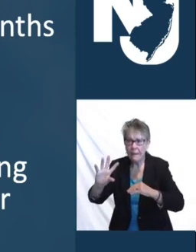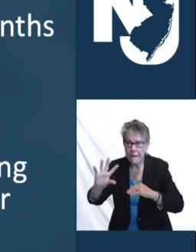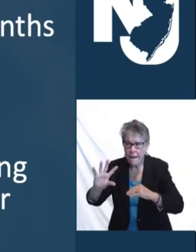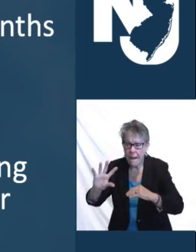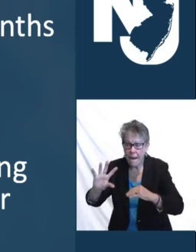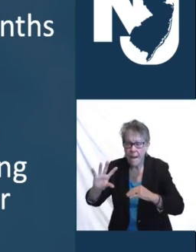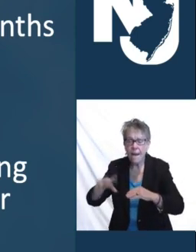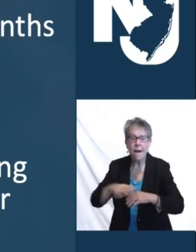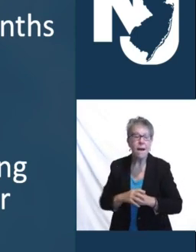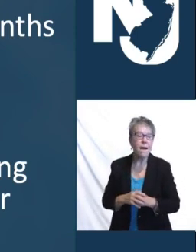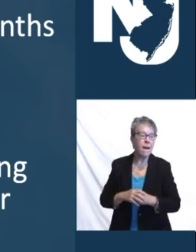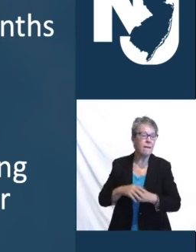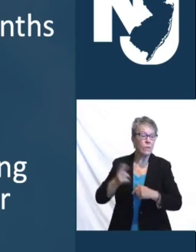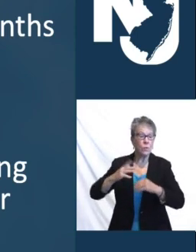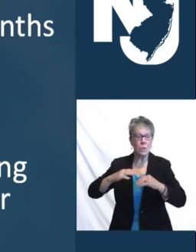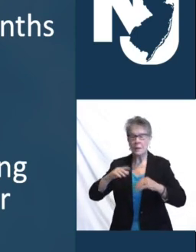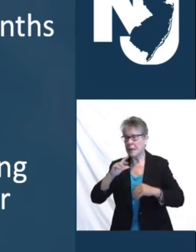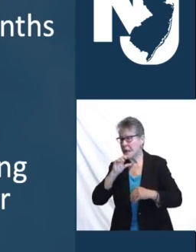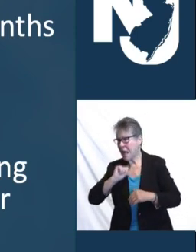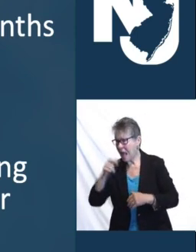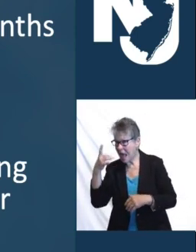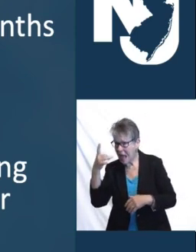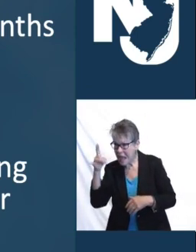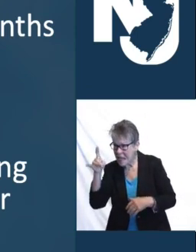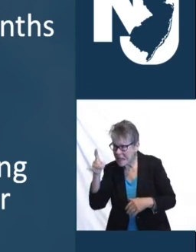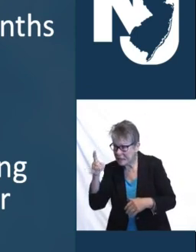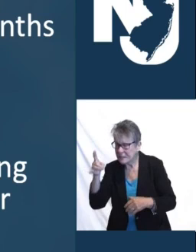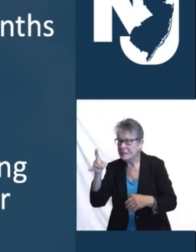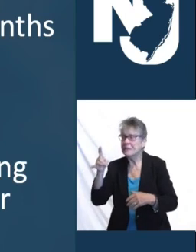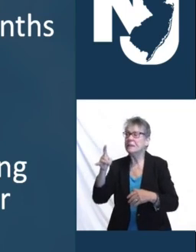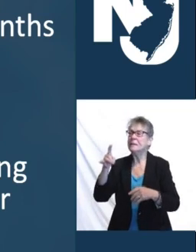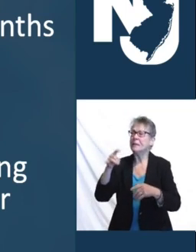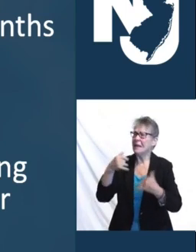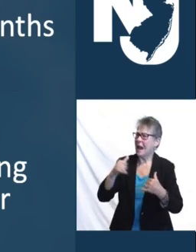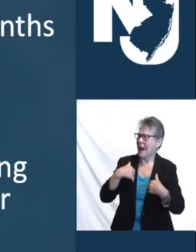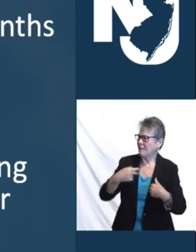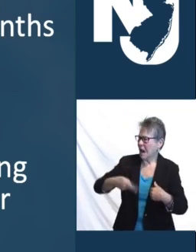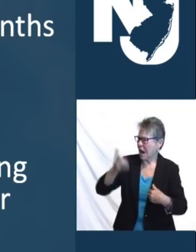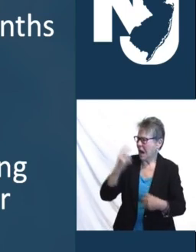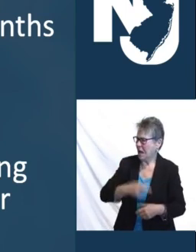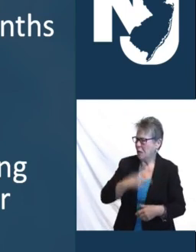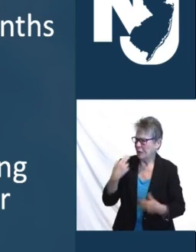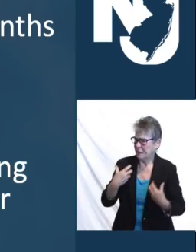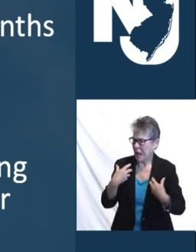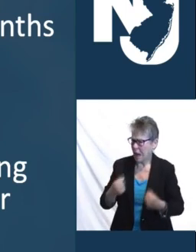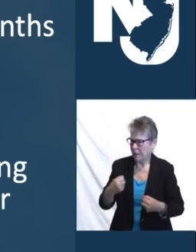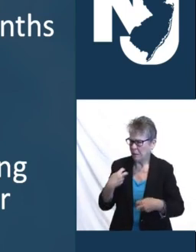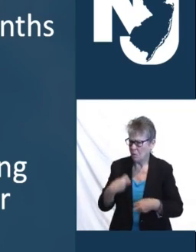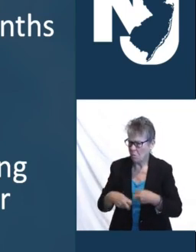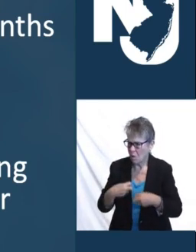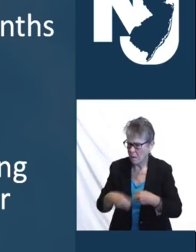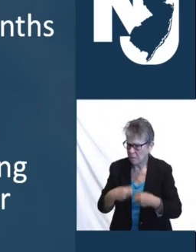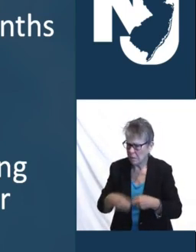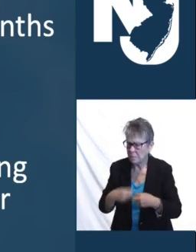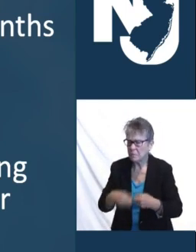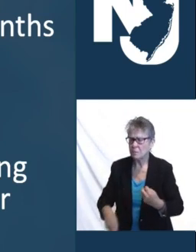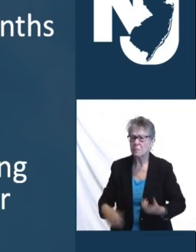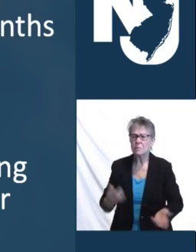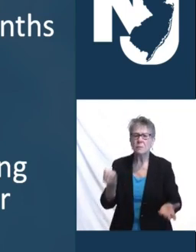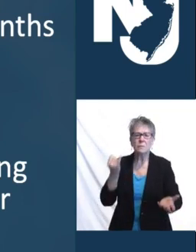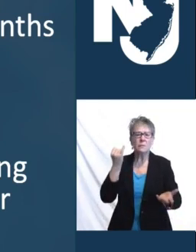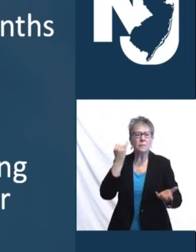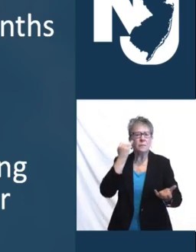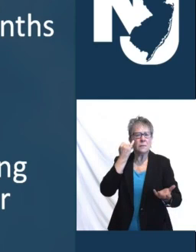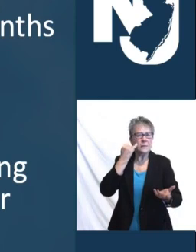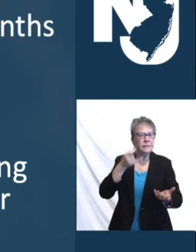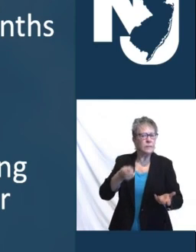either a pre-existing health condition or conditions in your workplace. And if you too are outside of those time windows,